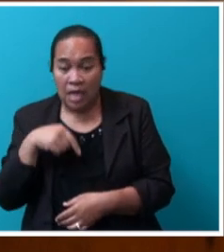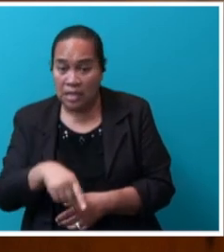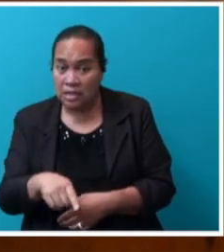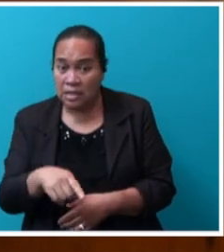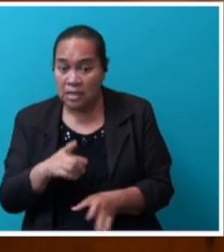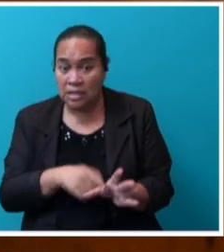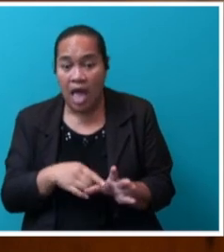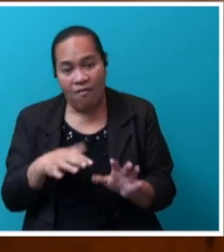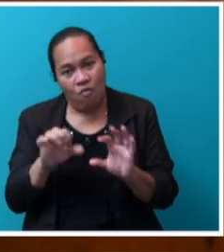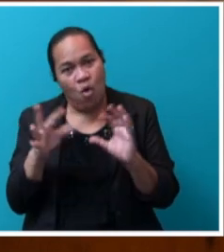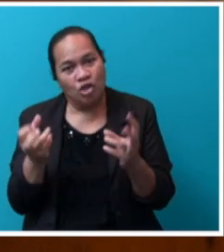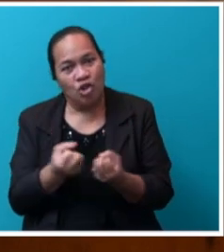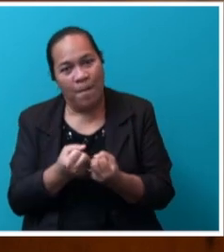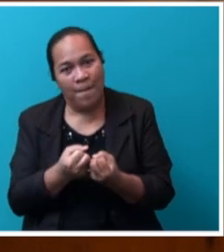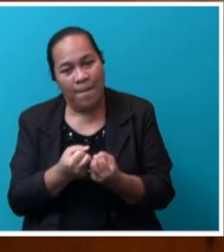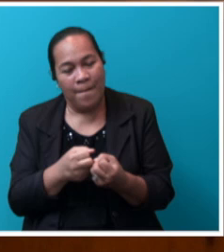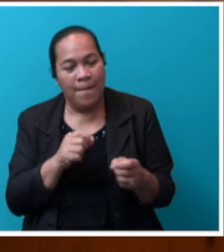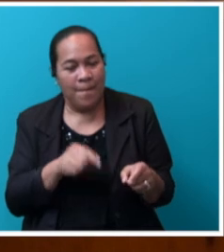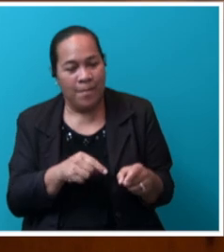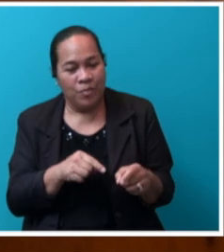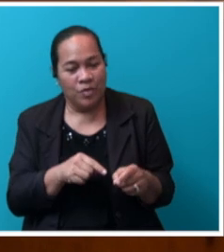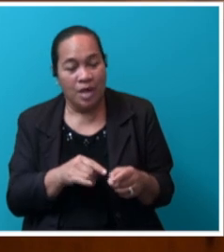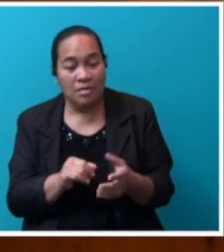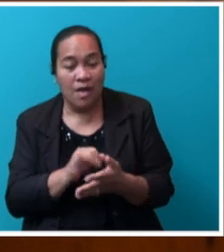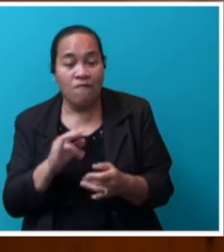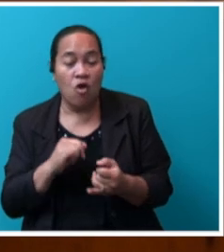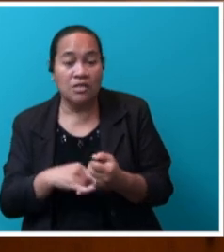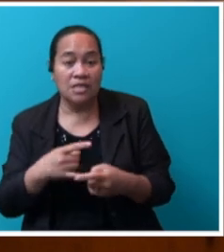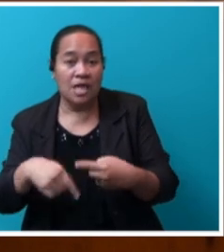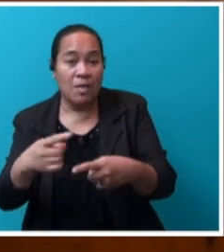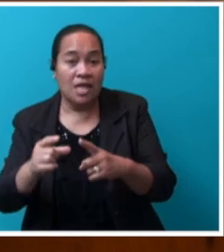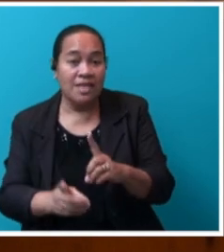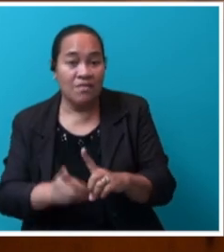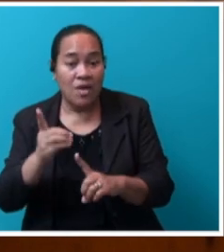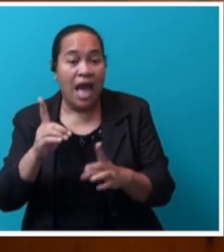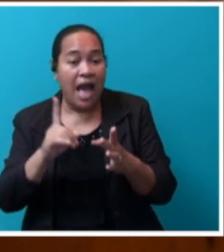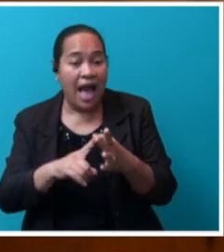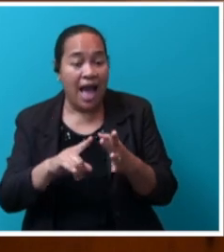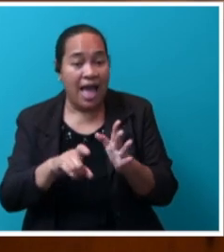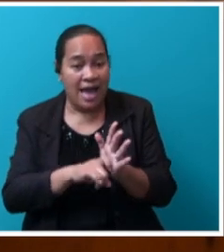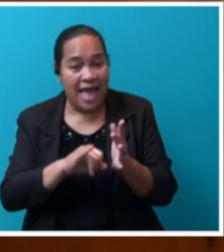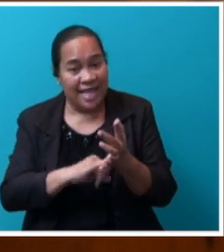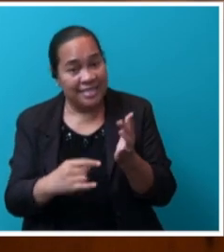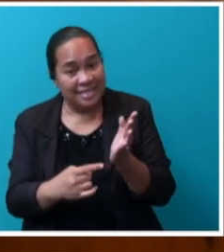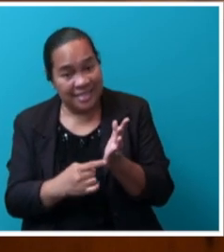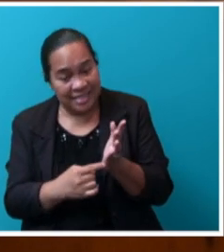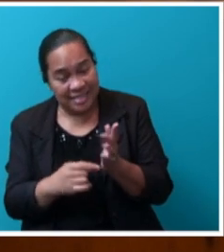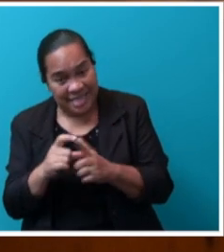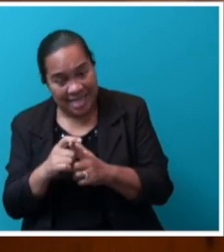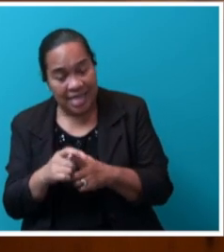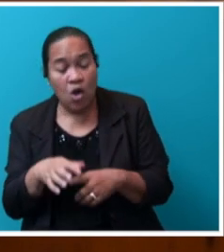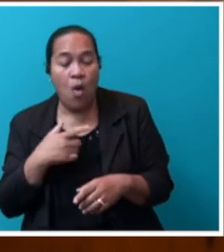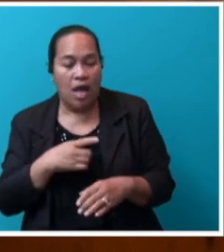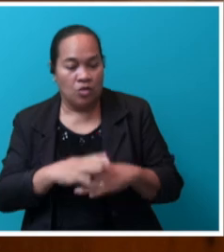the International Institute for Sustainable Development, IISD, to build awareness and